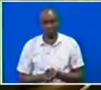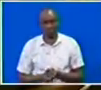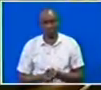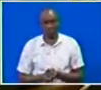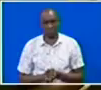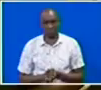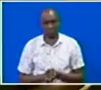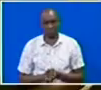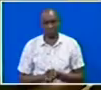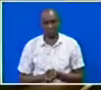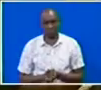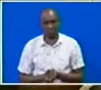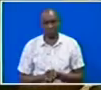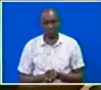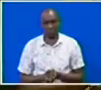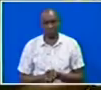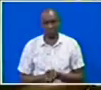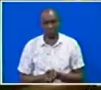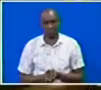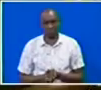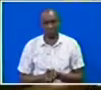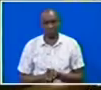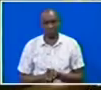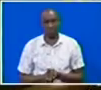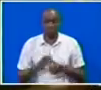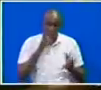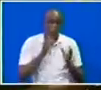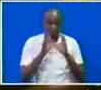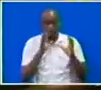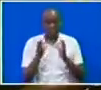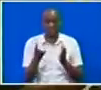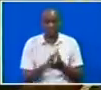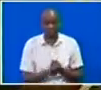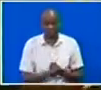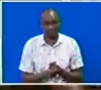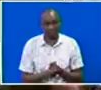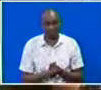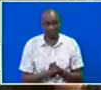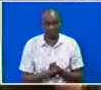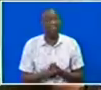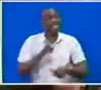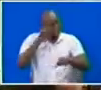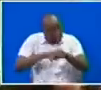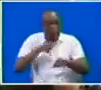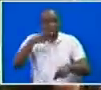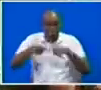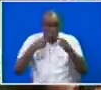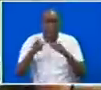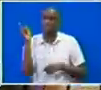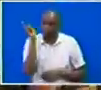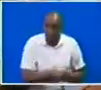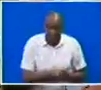Leadership and integrity. Leadership and integrity. One you took to me. And when the process was fully wrapped